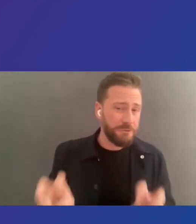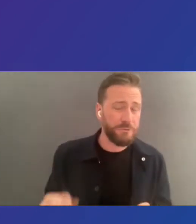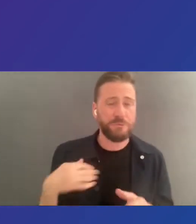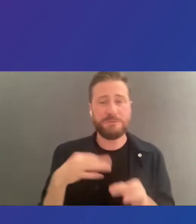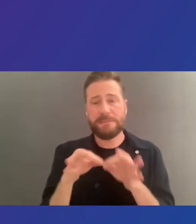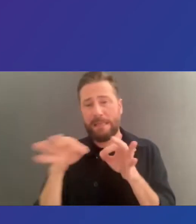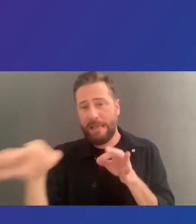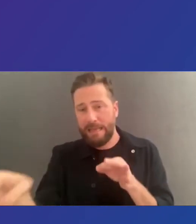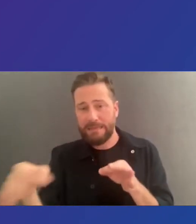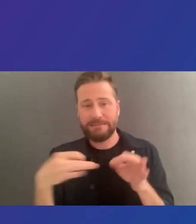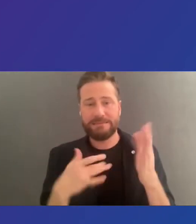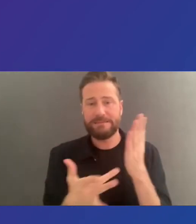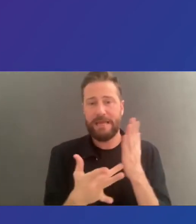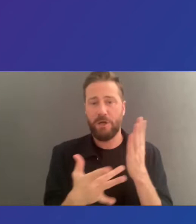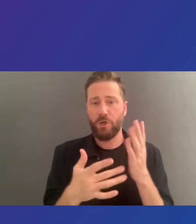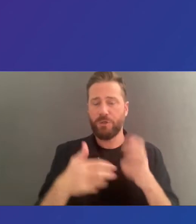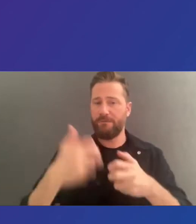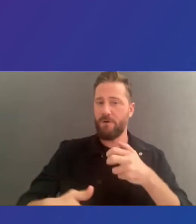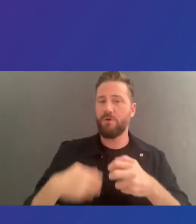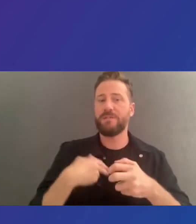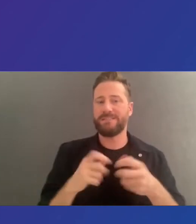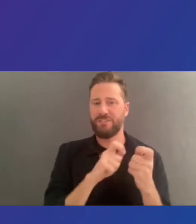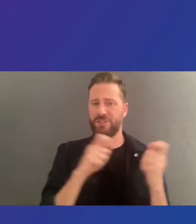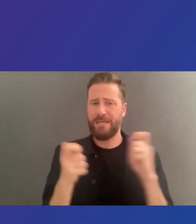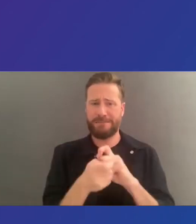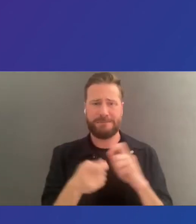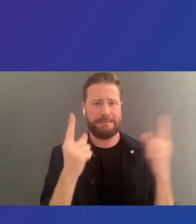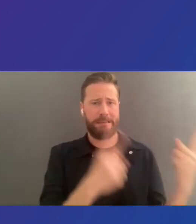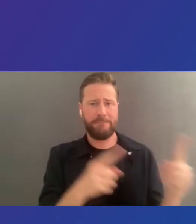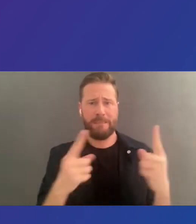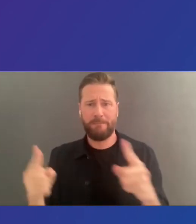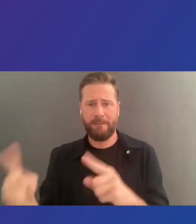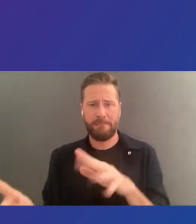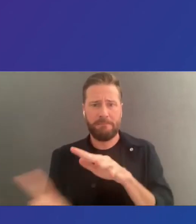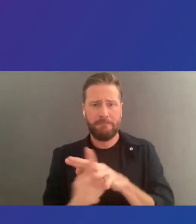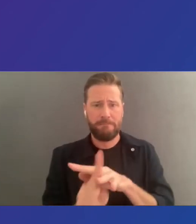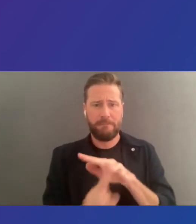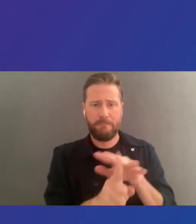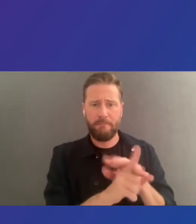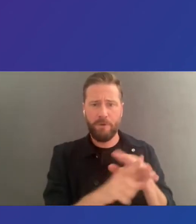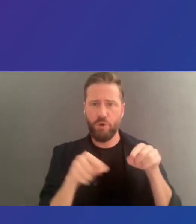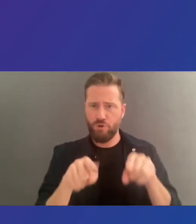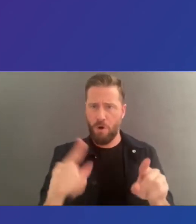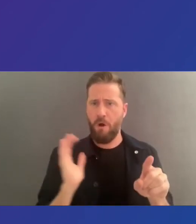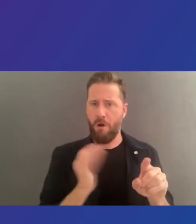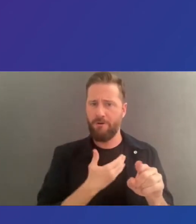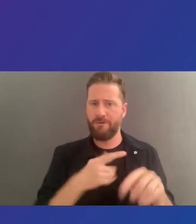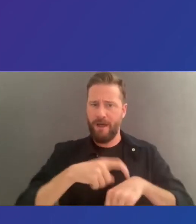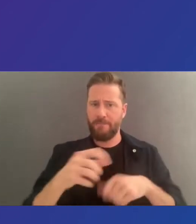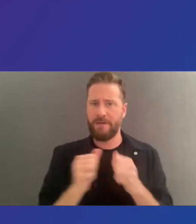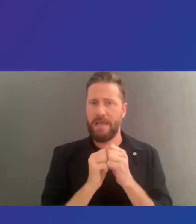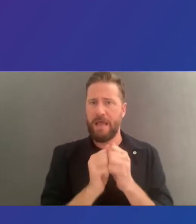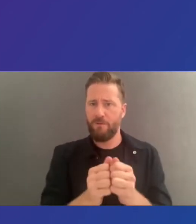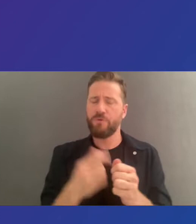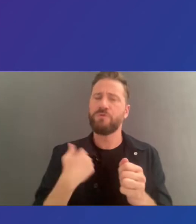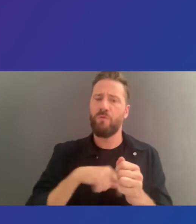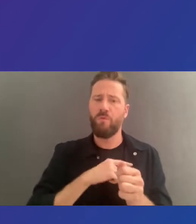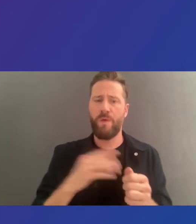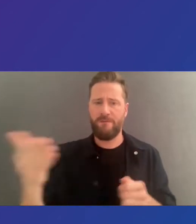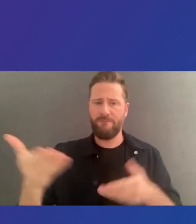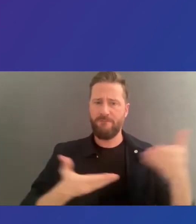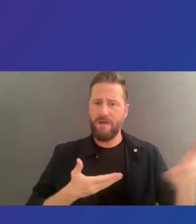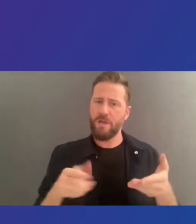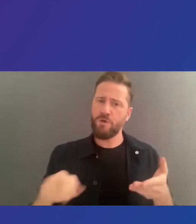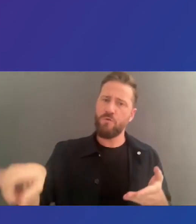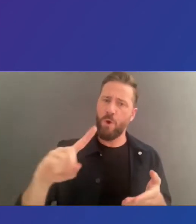technical difficulties, and changing circumstances that might occur during our time together. We invite you to extend us and